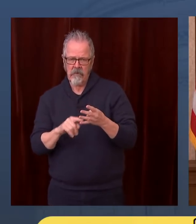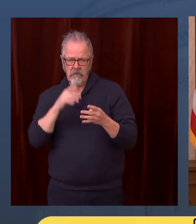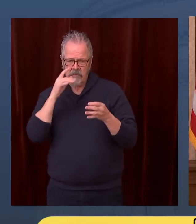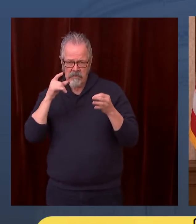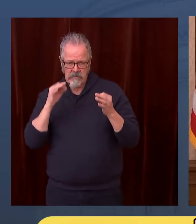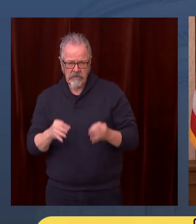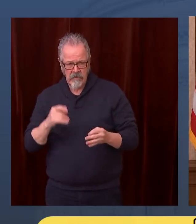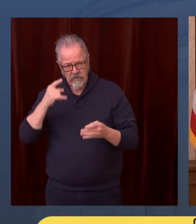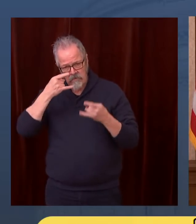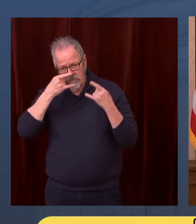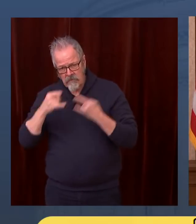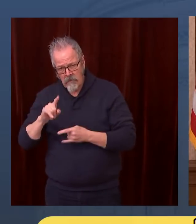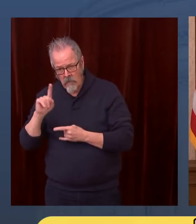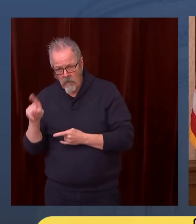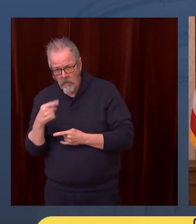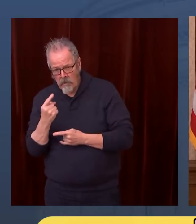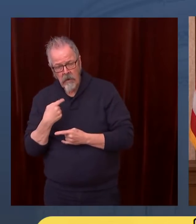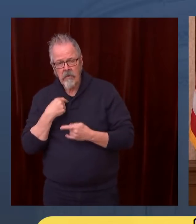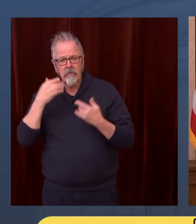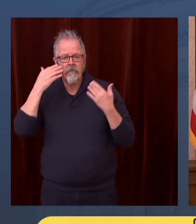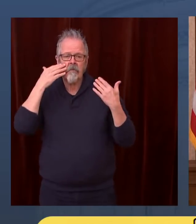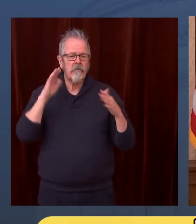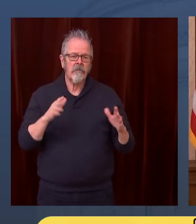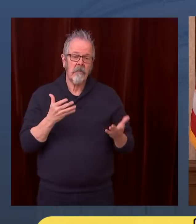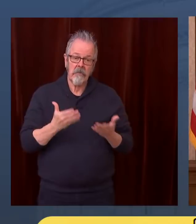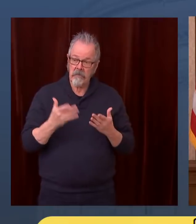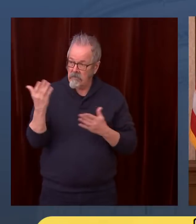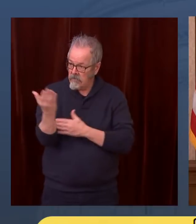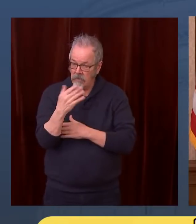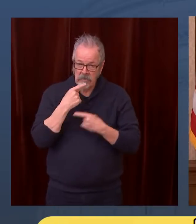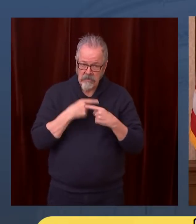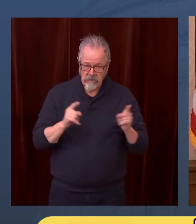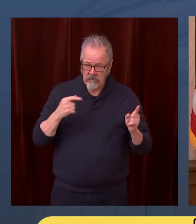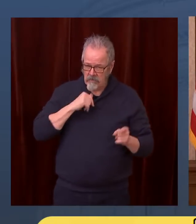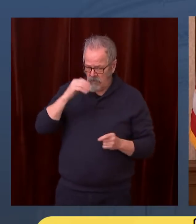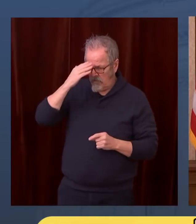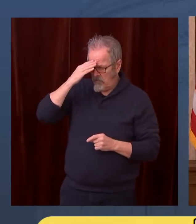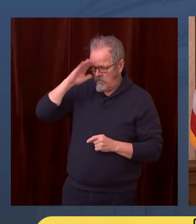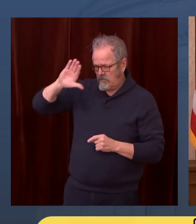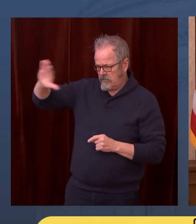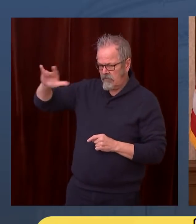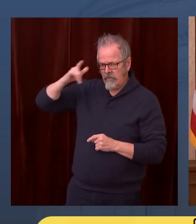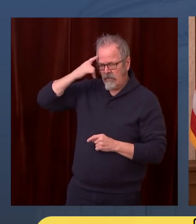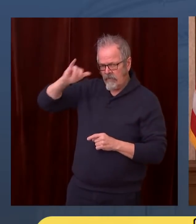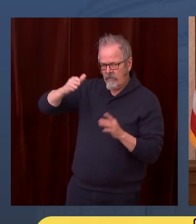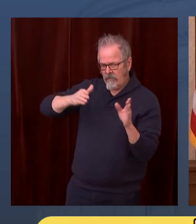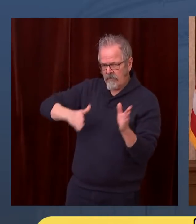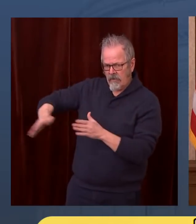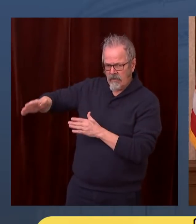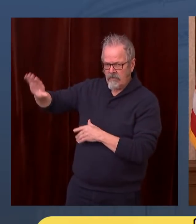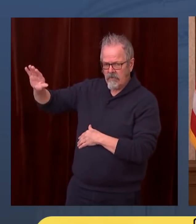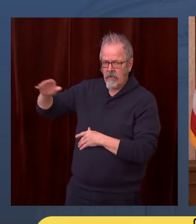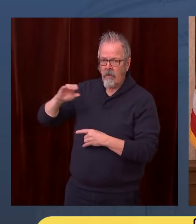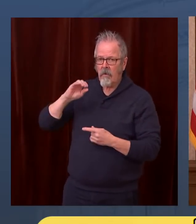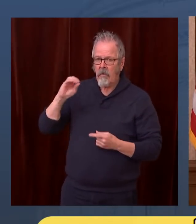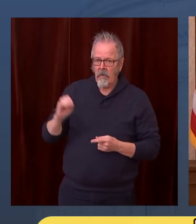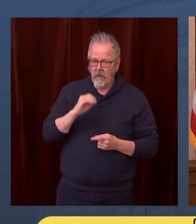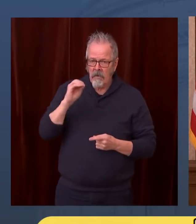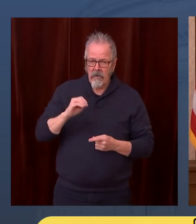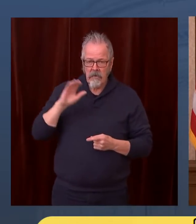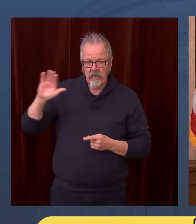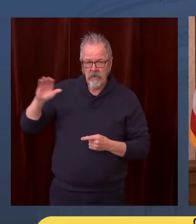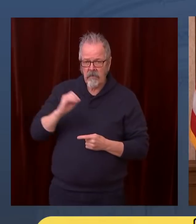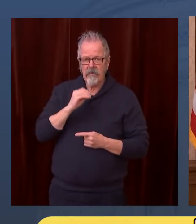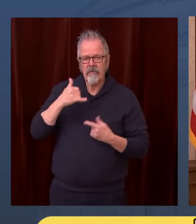that would be news to me. And that's similar to Oregon, which has, they will not lift their mask mandate till March